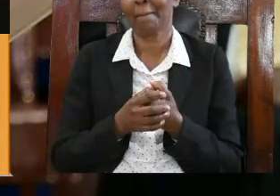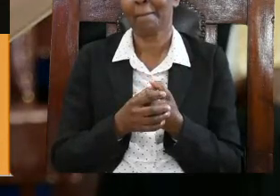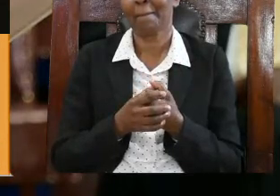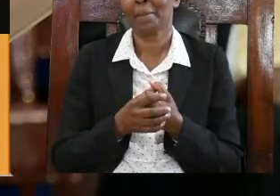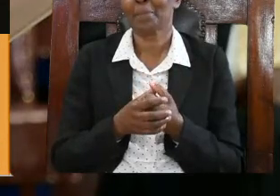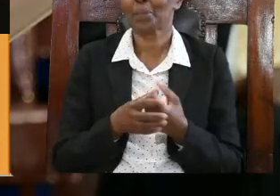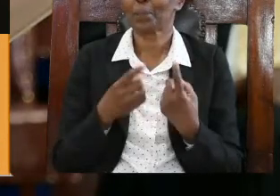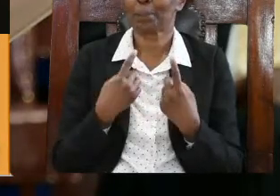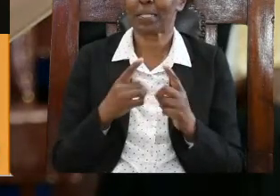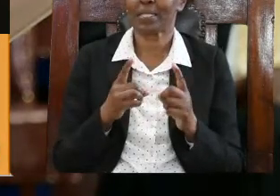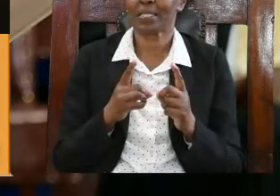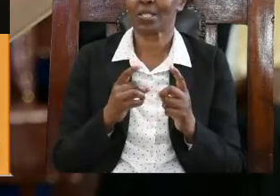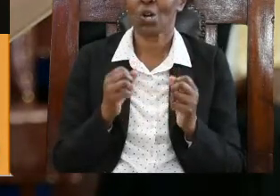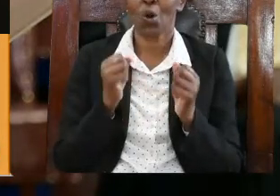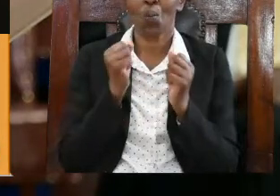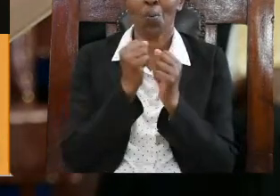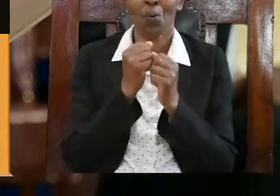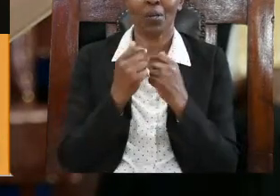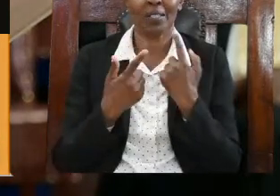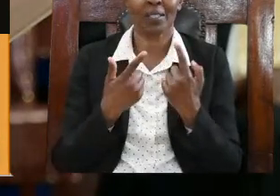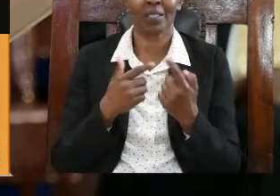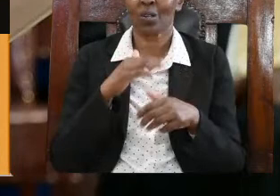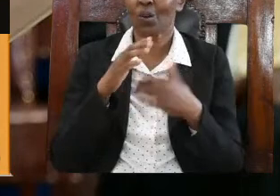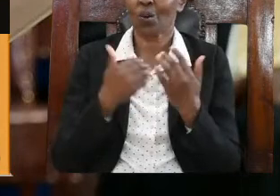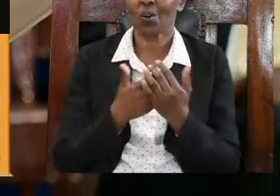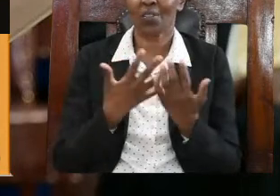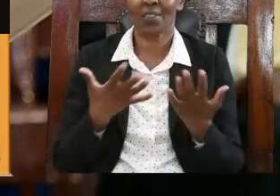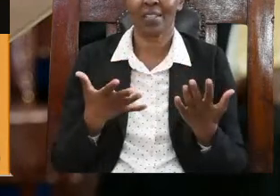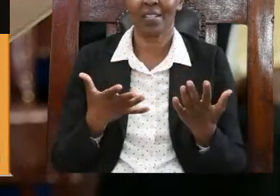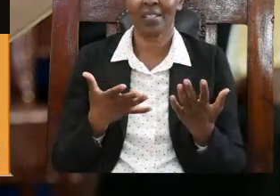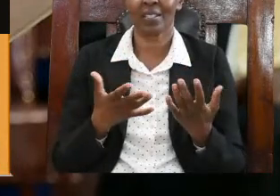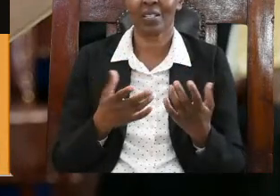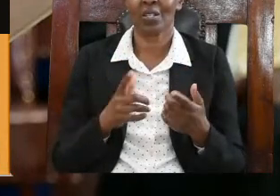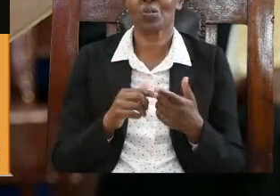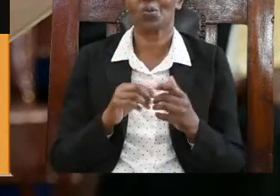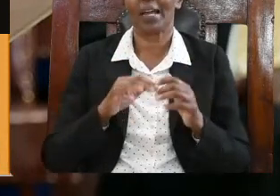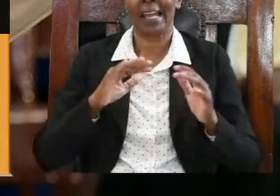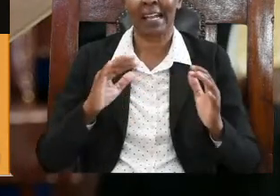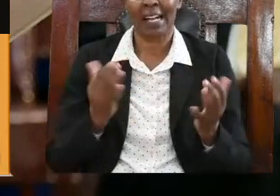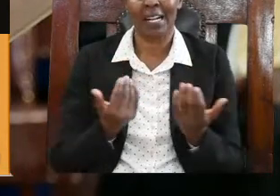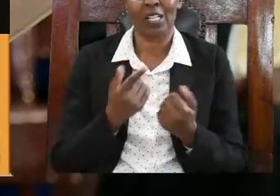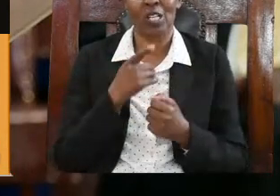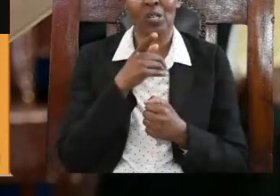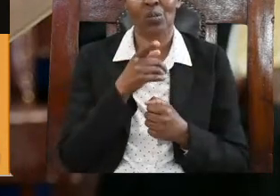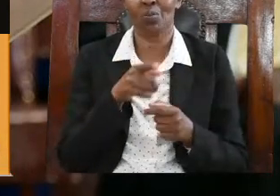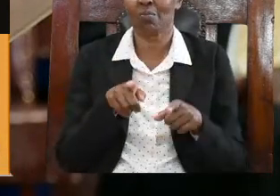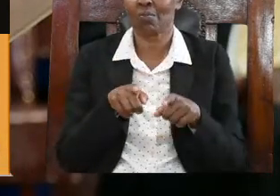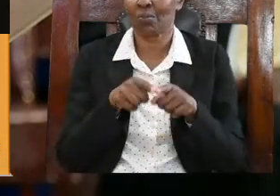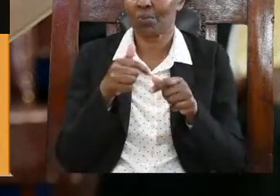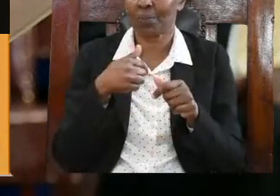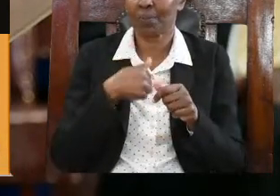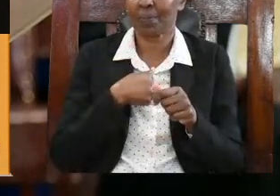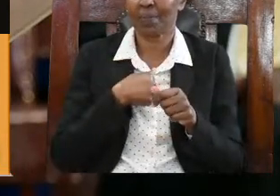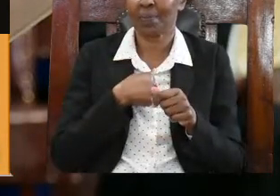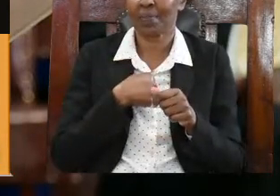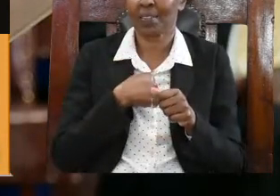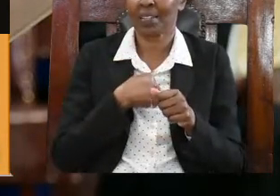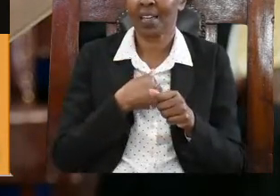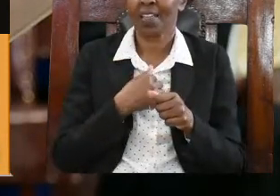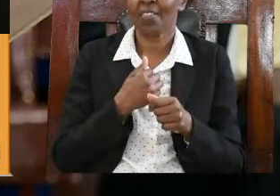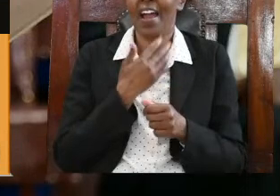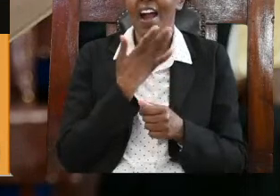But you know, Paul is saying all these things to encourage you and me. And therefore, the answer to our first